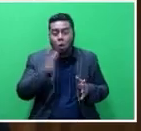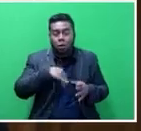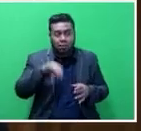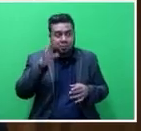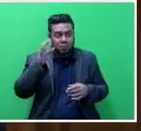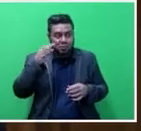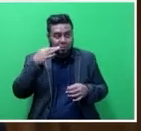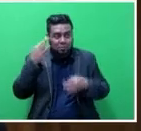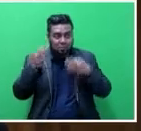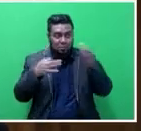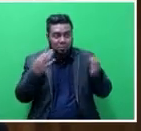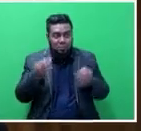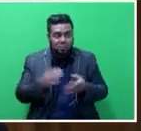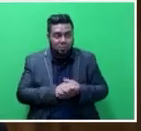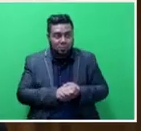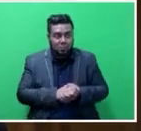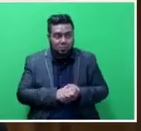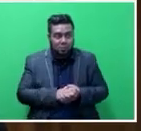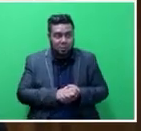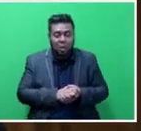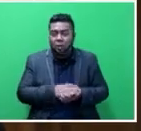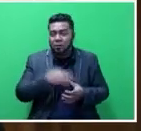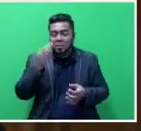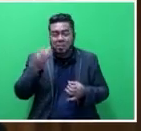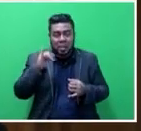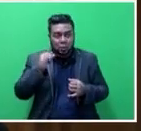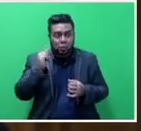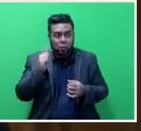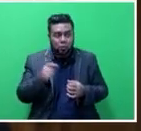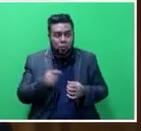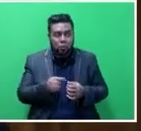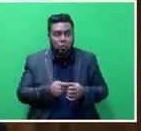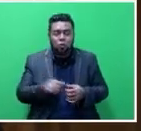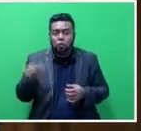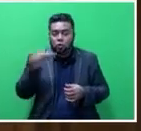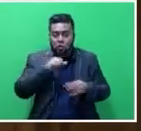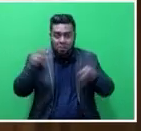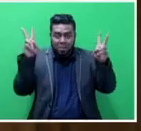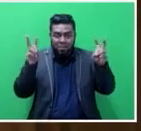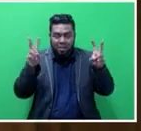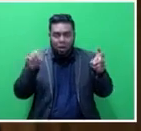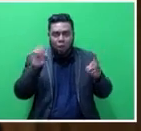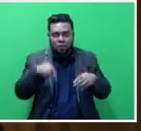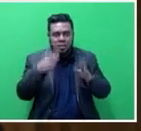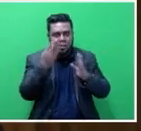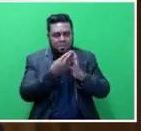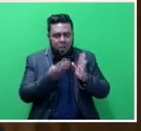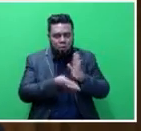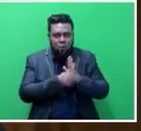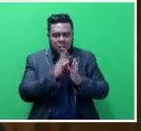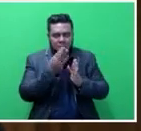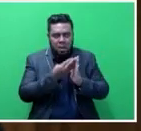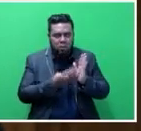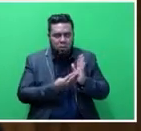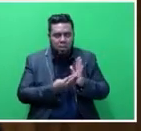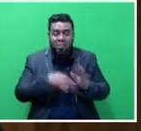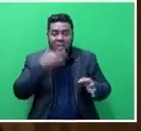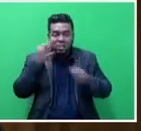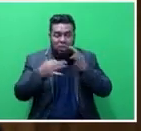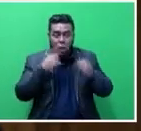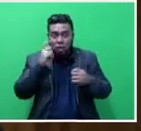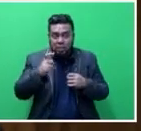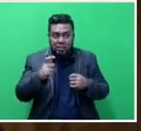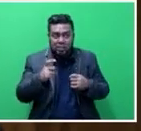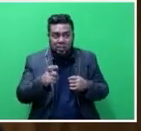Speaker, you know the song, and you would have probably sung it as well, should have been the title of this revised budget. The song